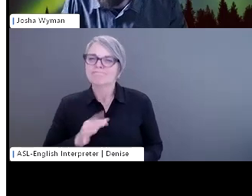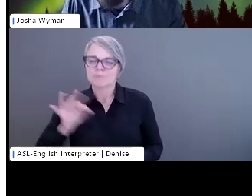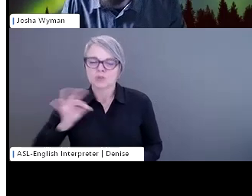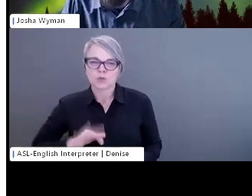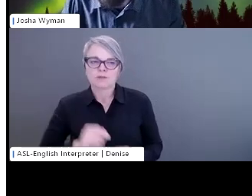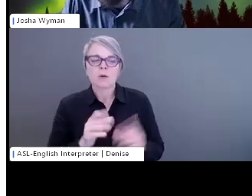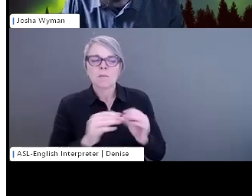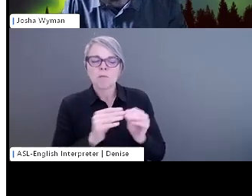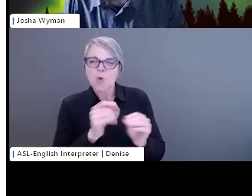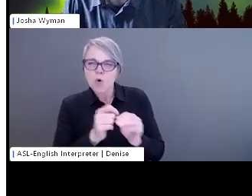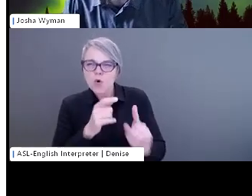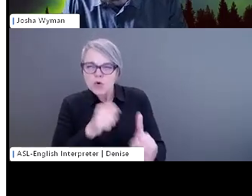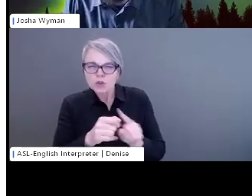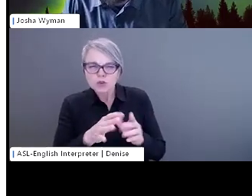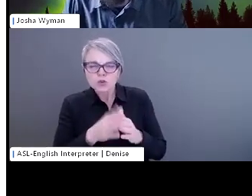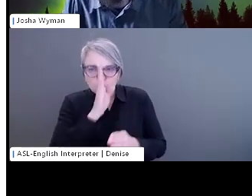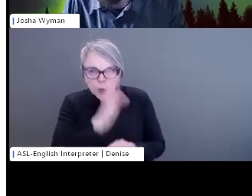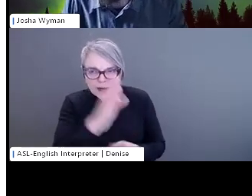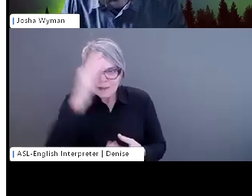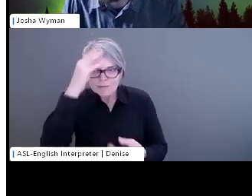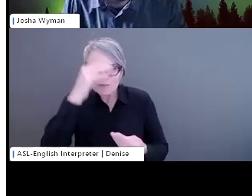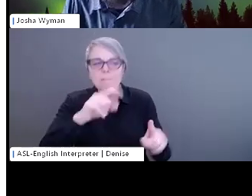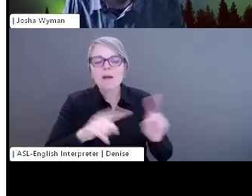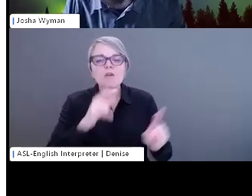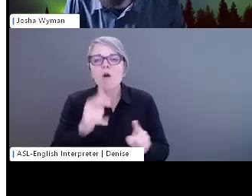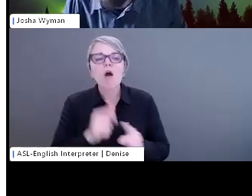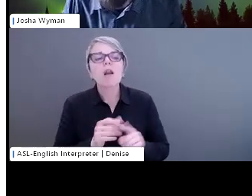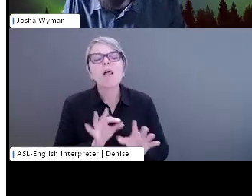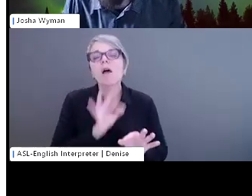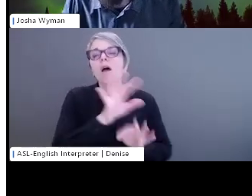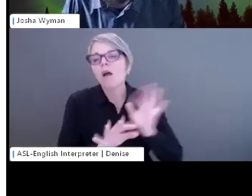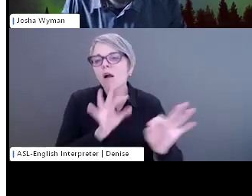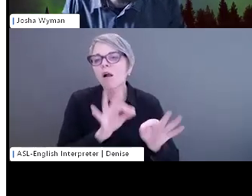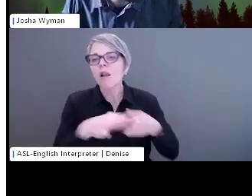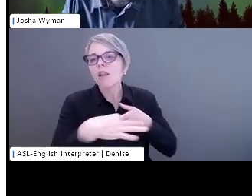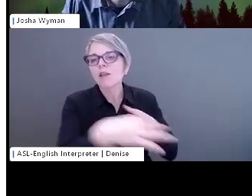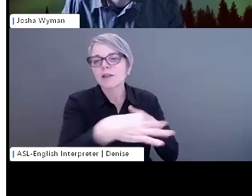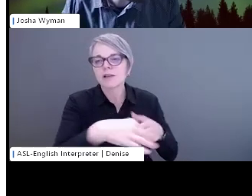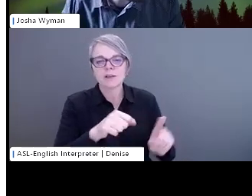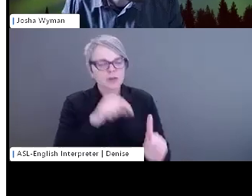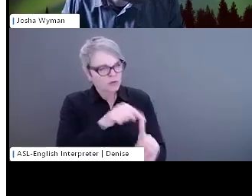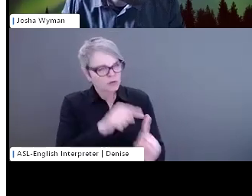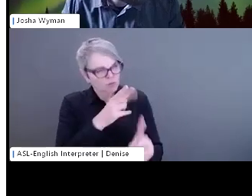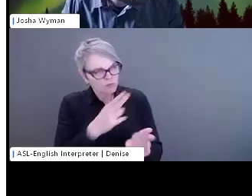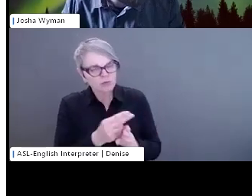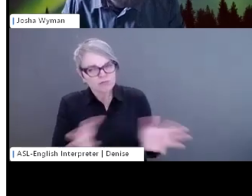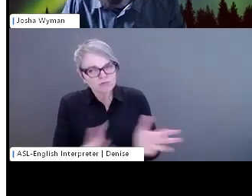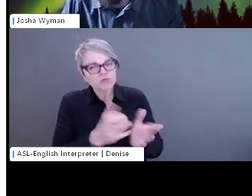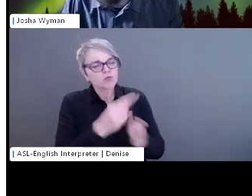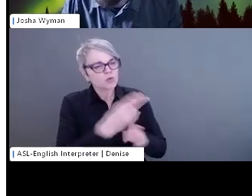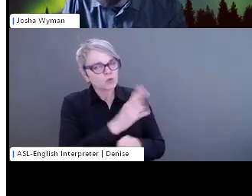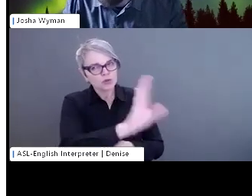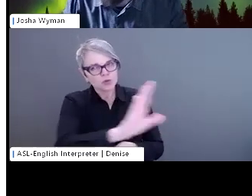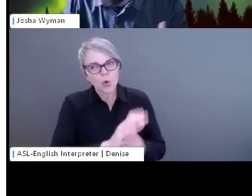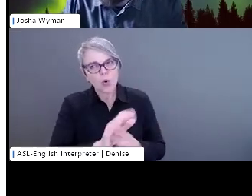they're not suggestive and leading because you're still encouraging them to use their own words to describe their experiences. And then